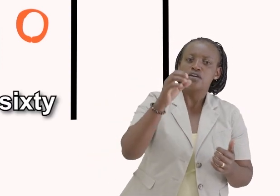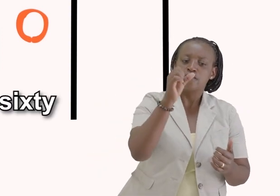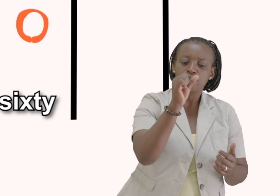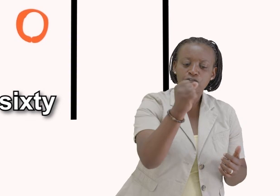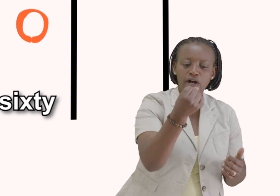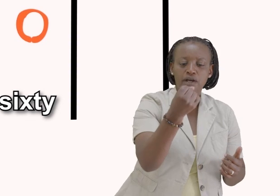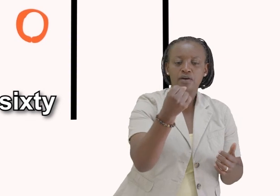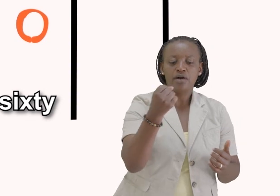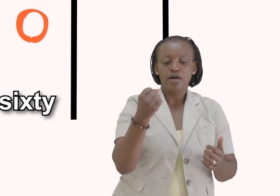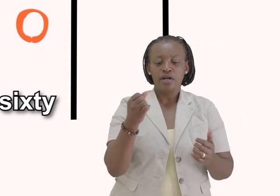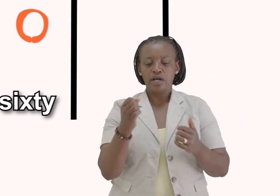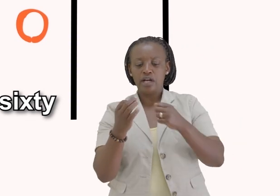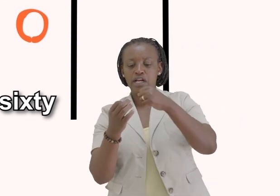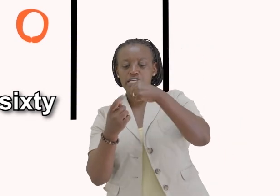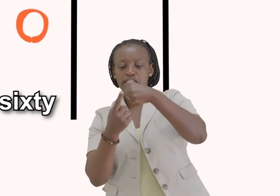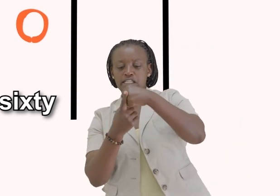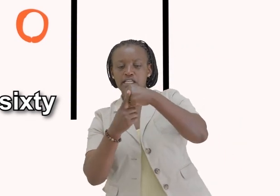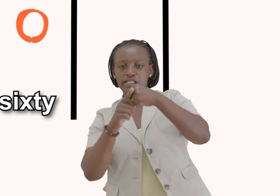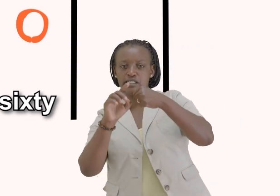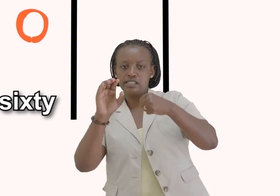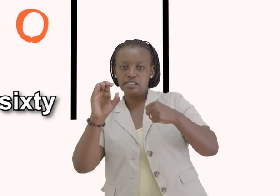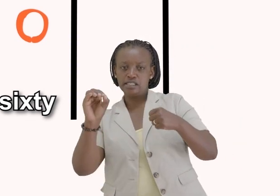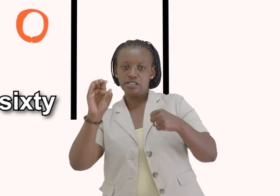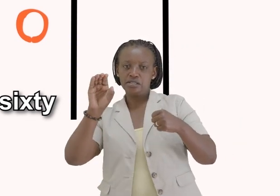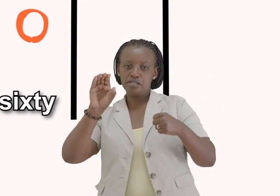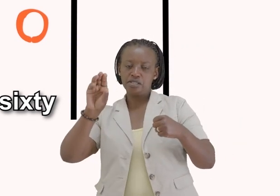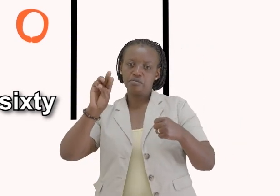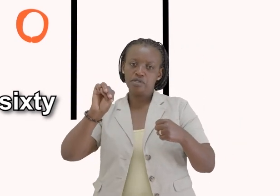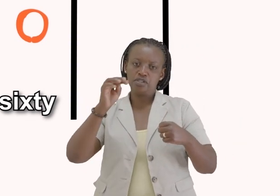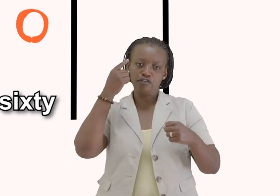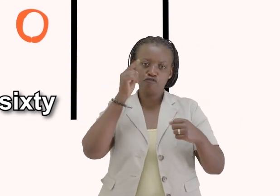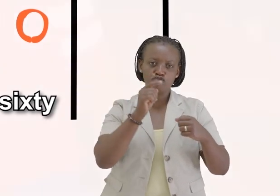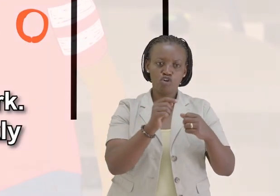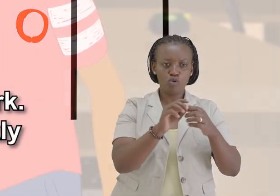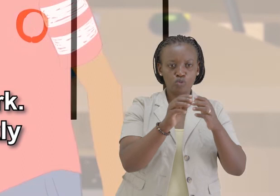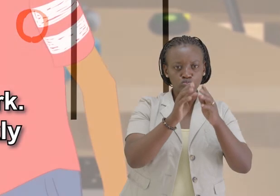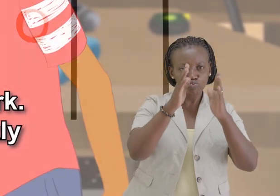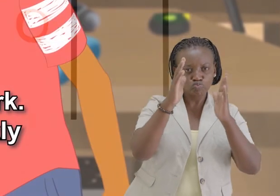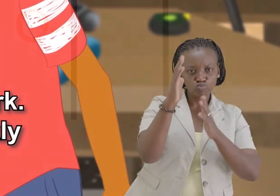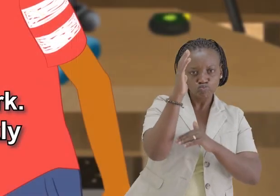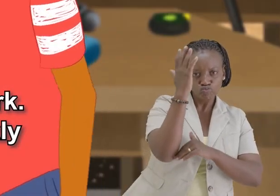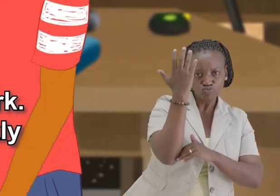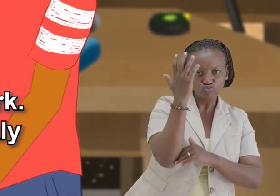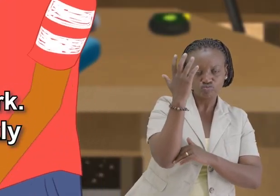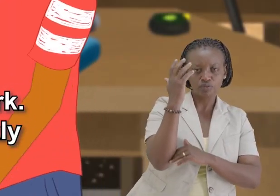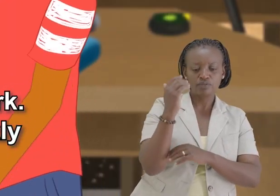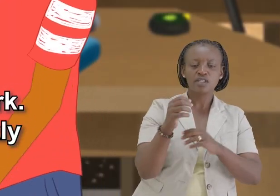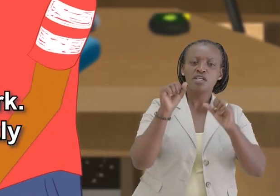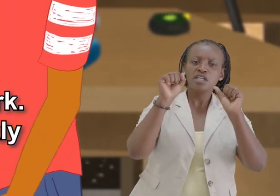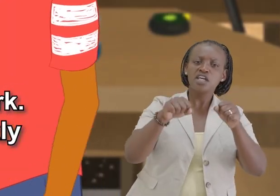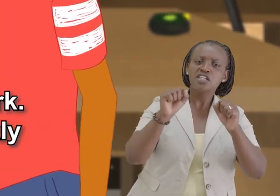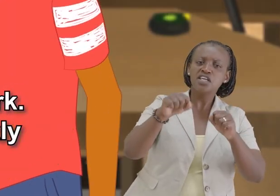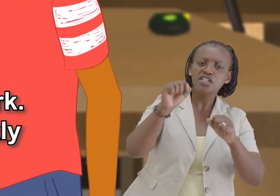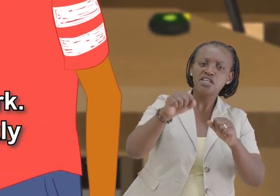need 560 centimeters of wood. Let's do it before it gets